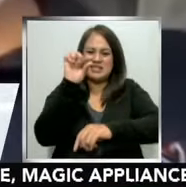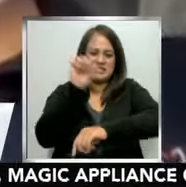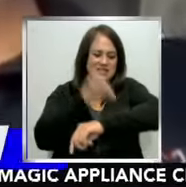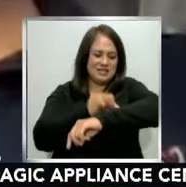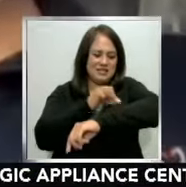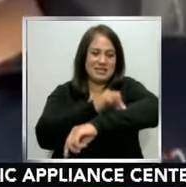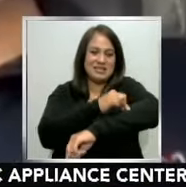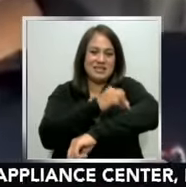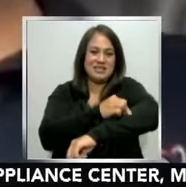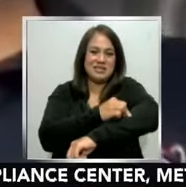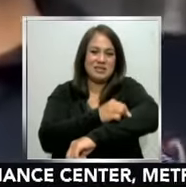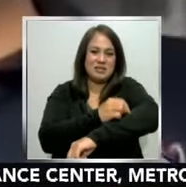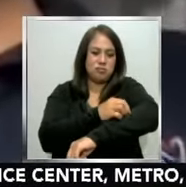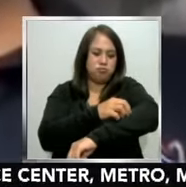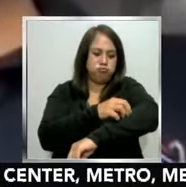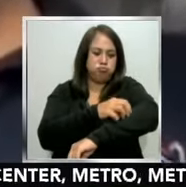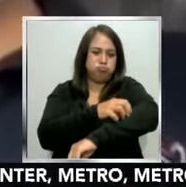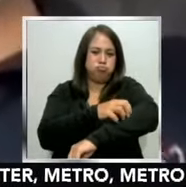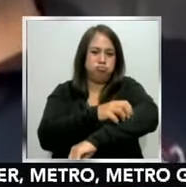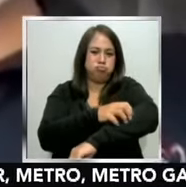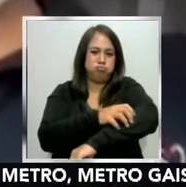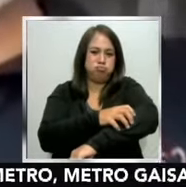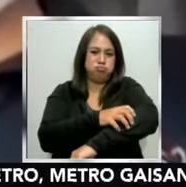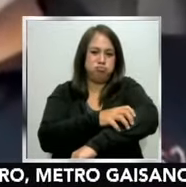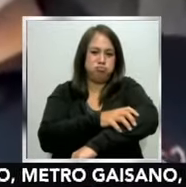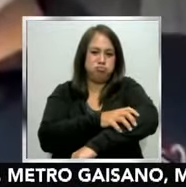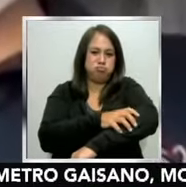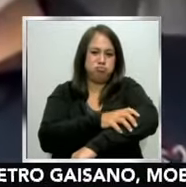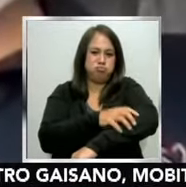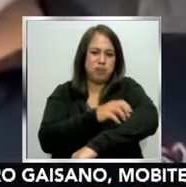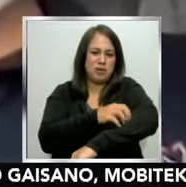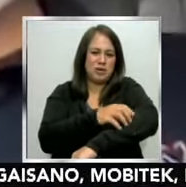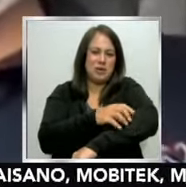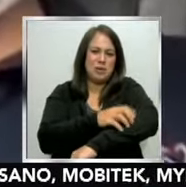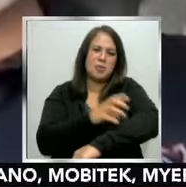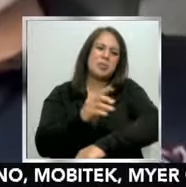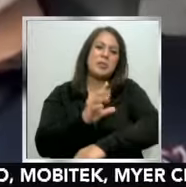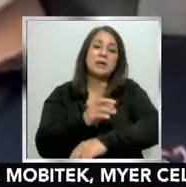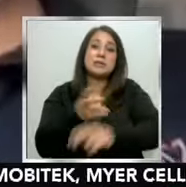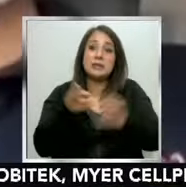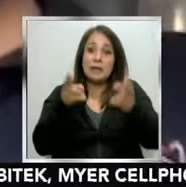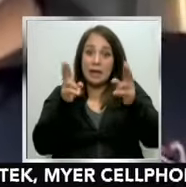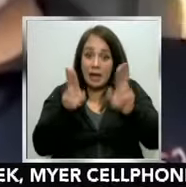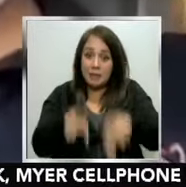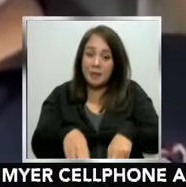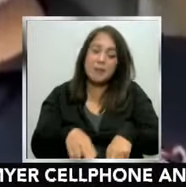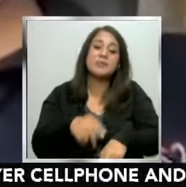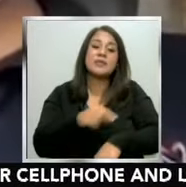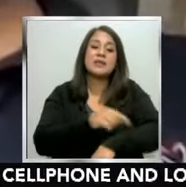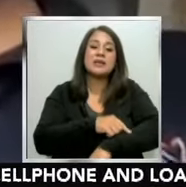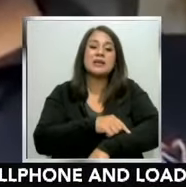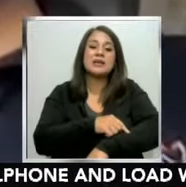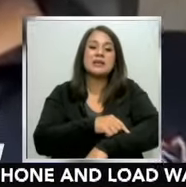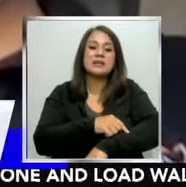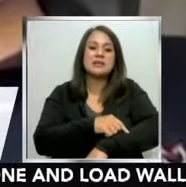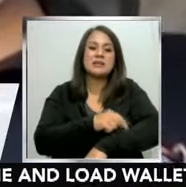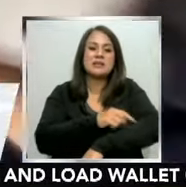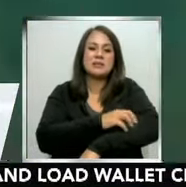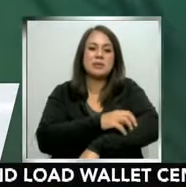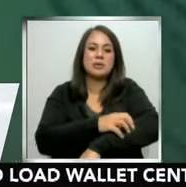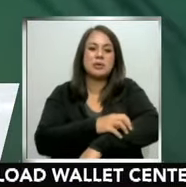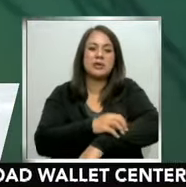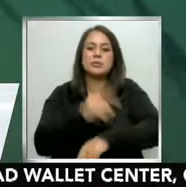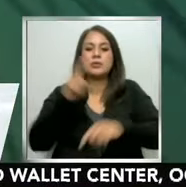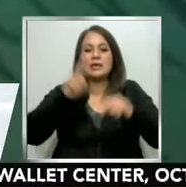swell. It becomes hydroscopic. And once that happens, those nidae are incompetent. They can no longer